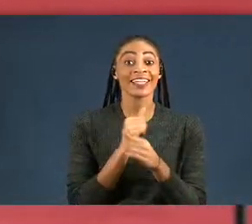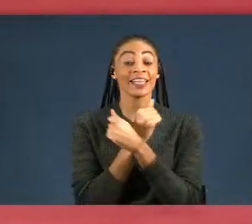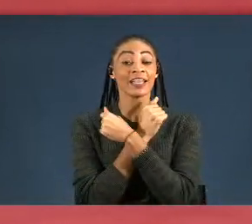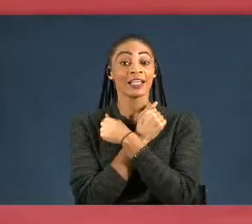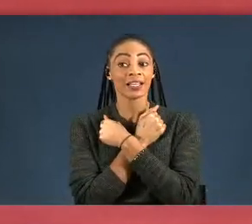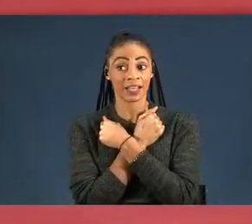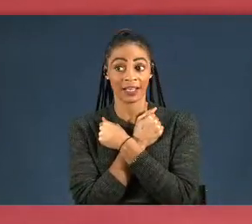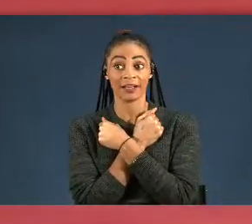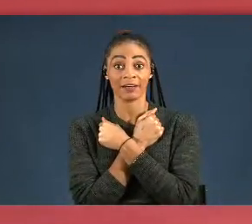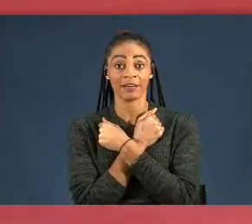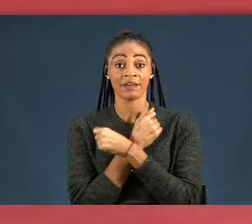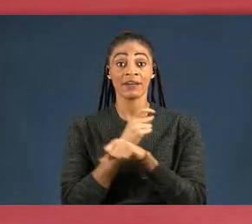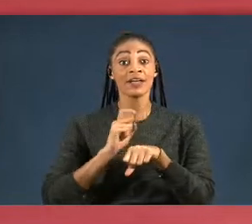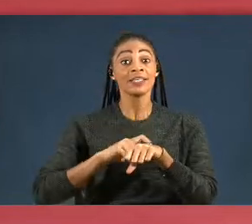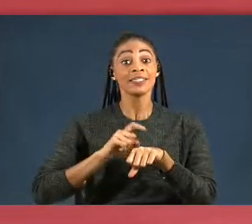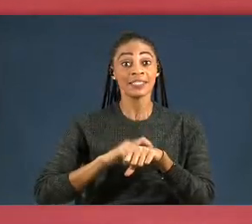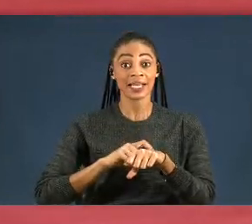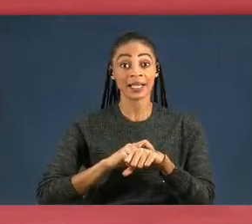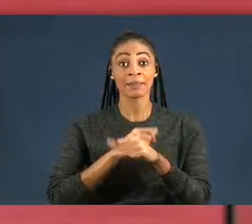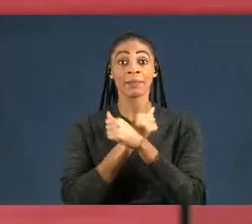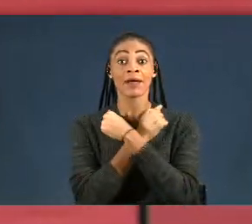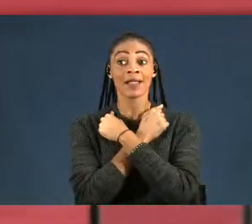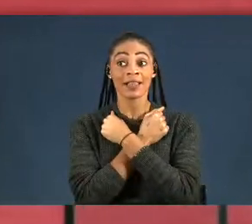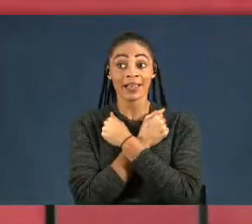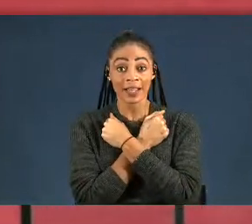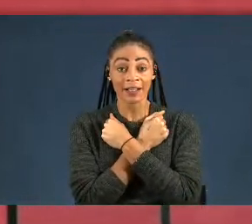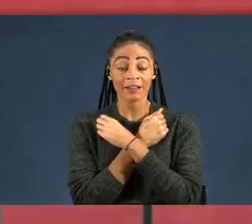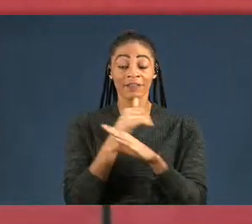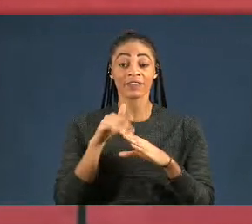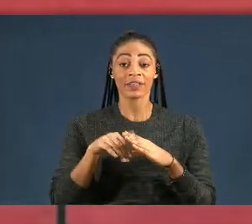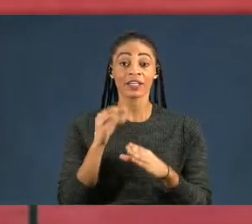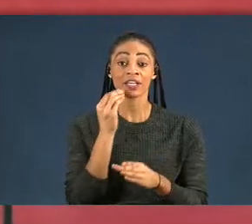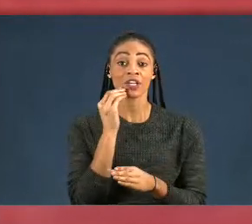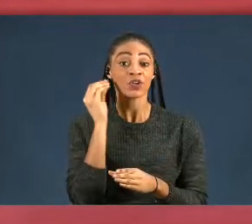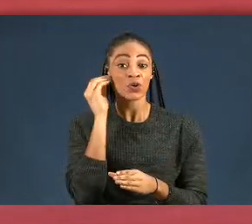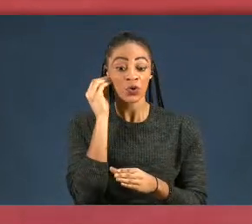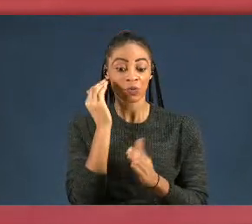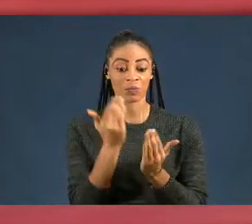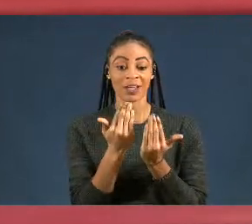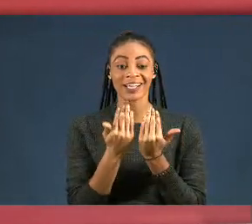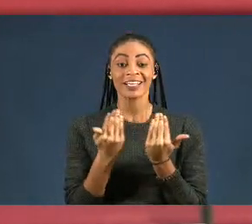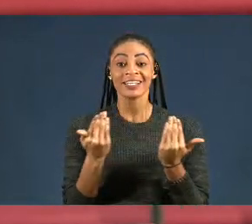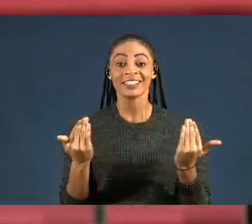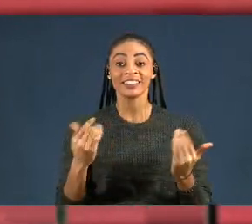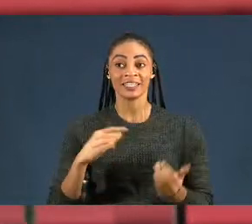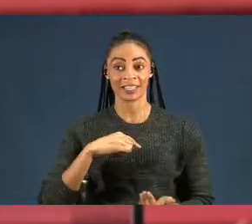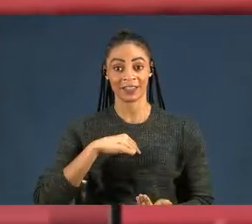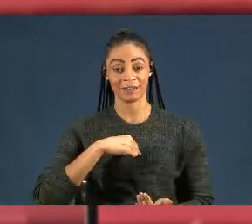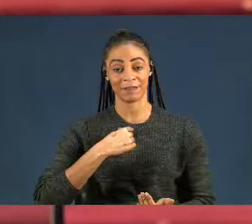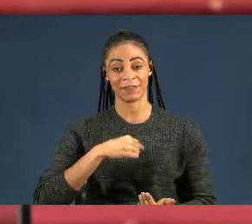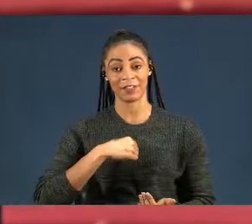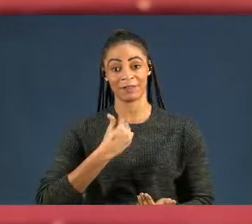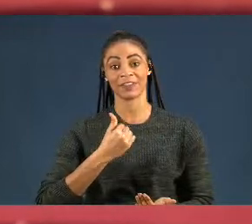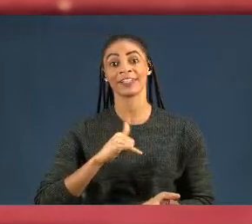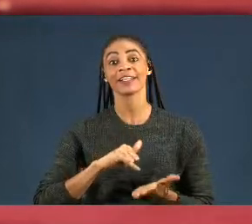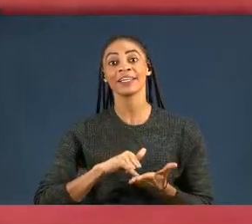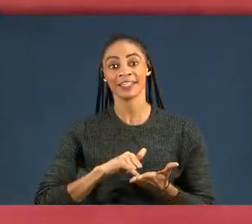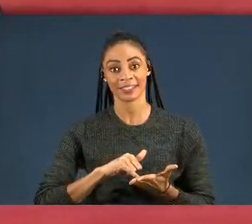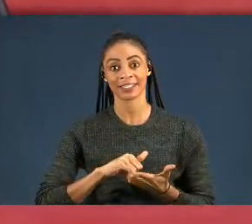When there is love in the home, the children will sense it. And love opens the hearts of the children.